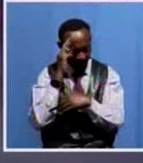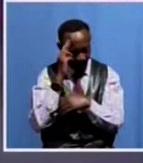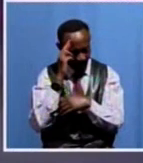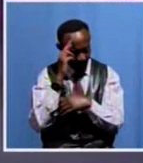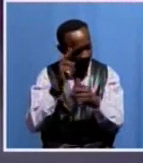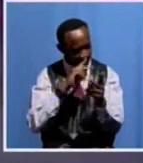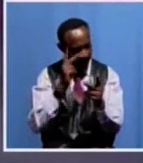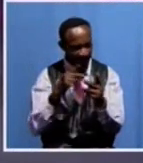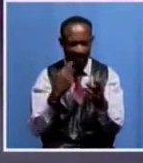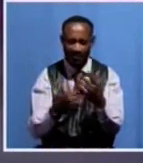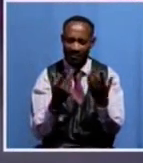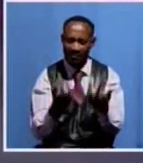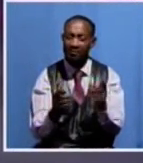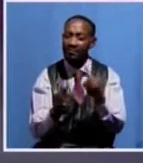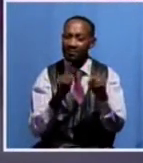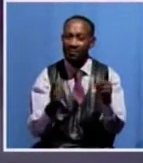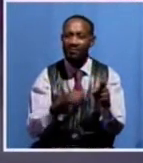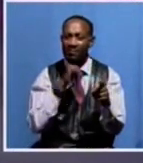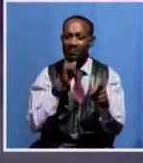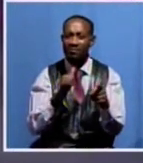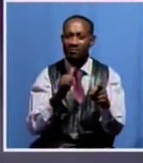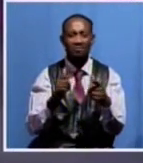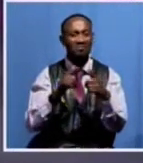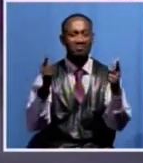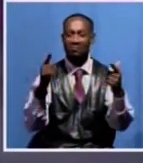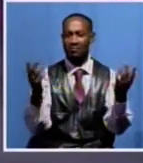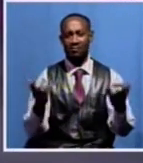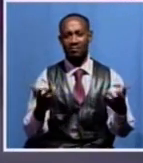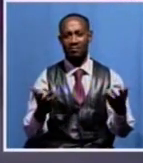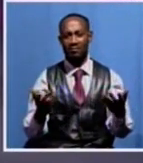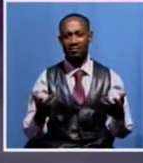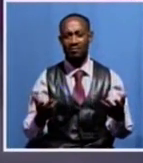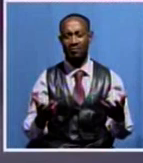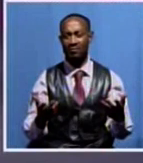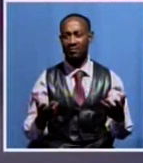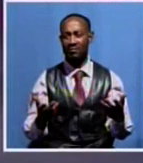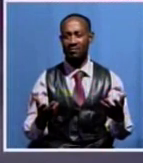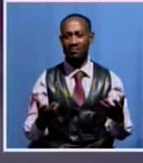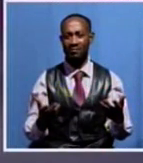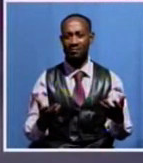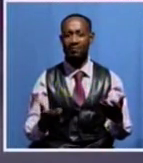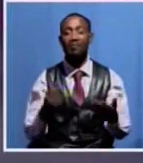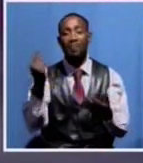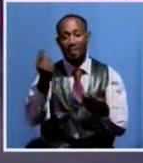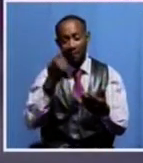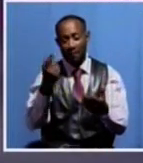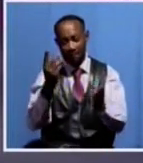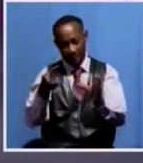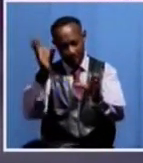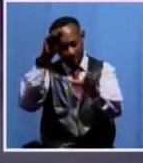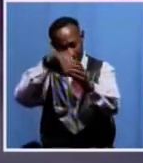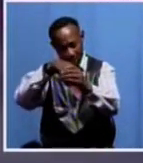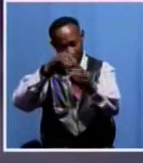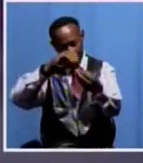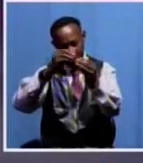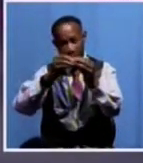amount allocated to that, but it's not that huge. It's just that it's compounded. It's inside this figure which looks